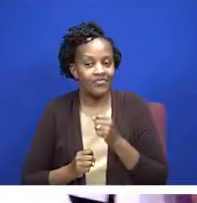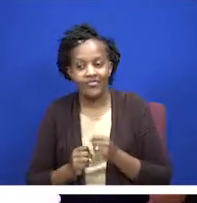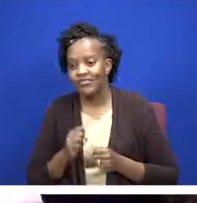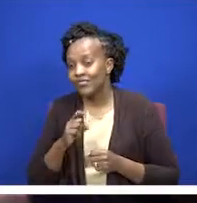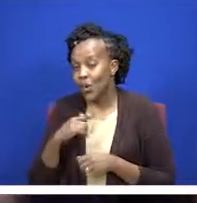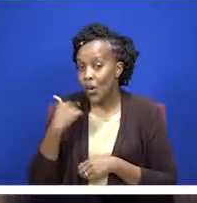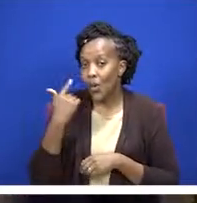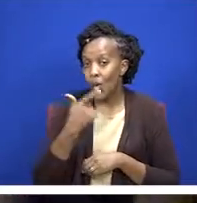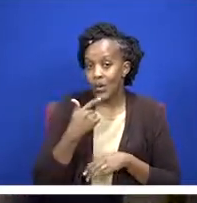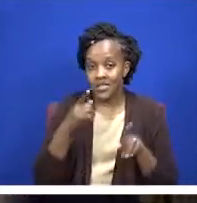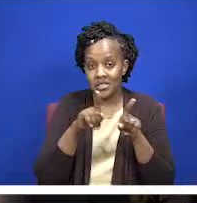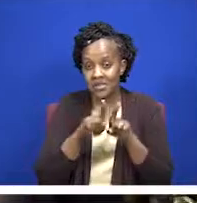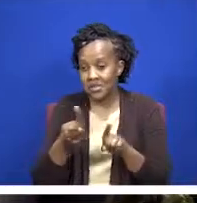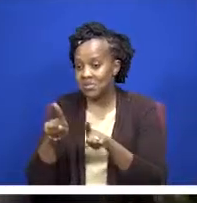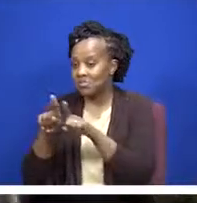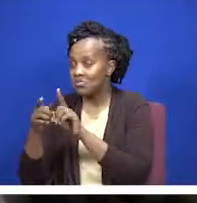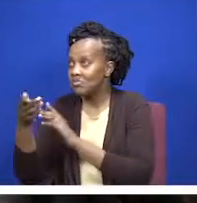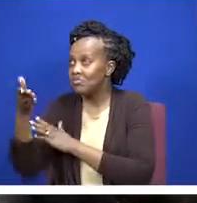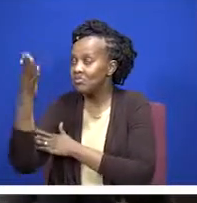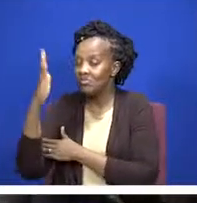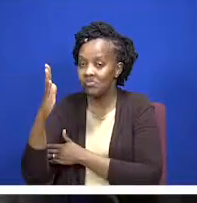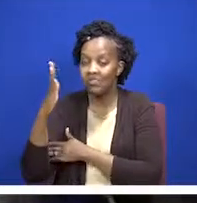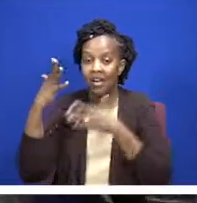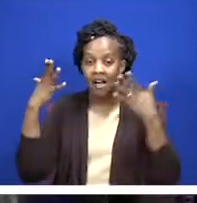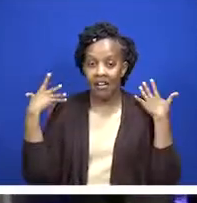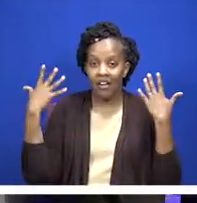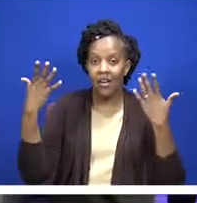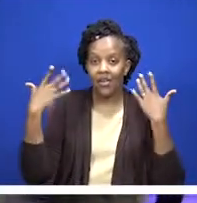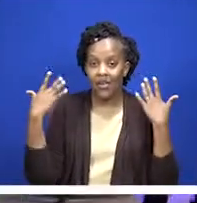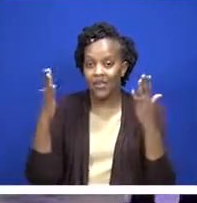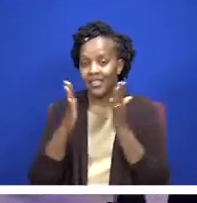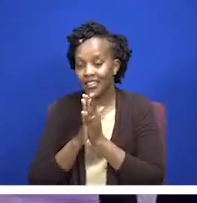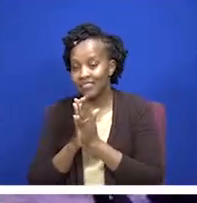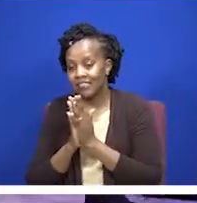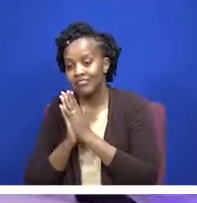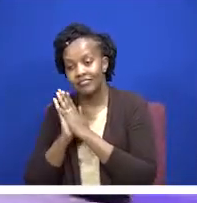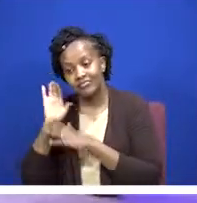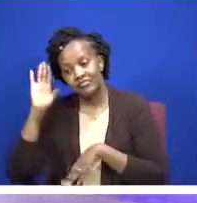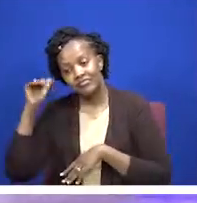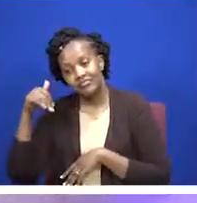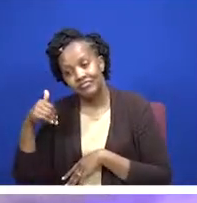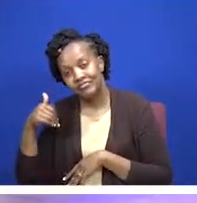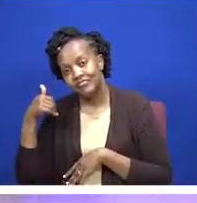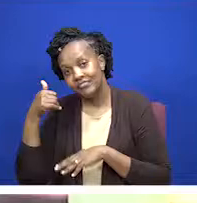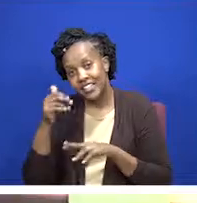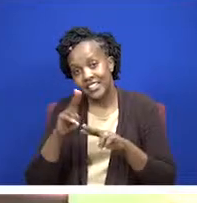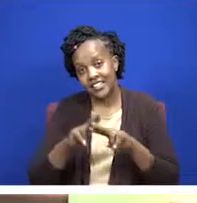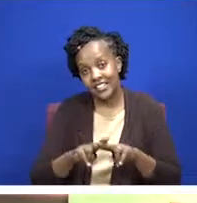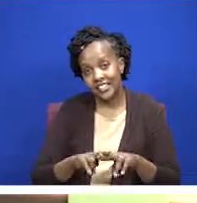praise. Who is like him, the lion and the lamb, seated on the